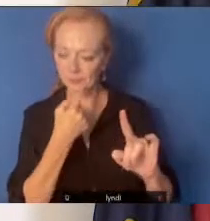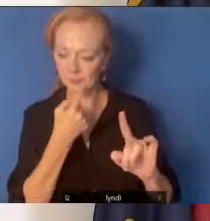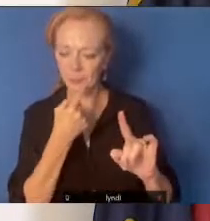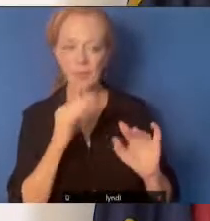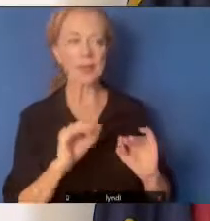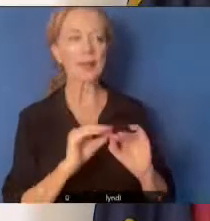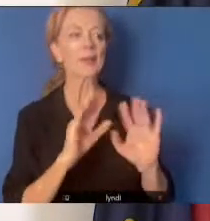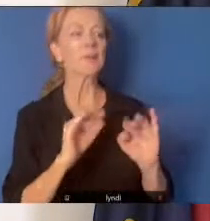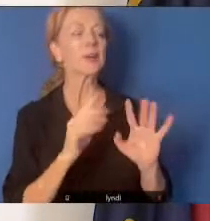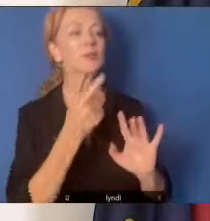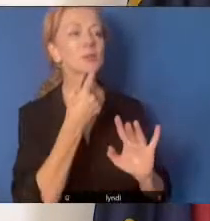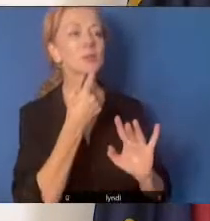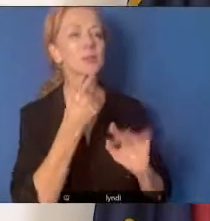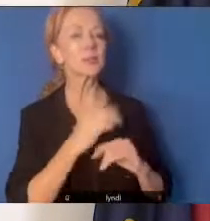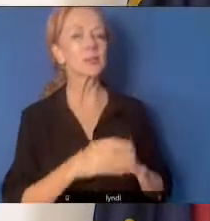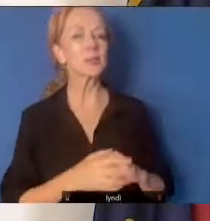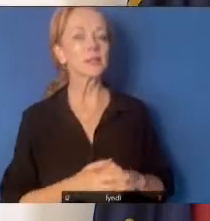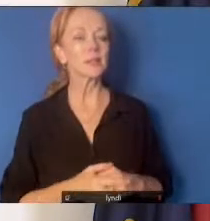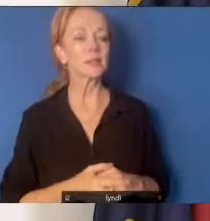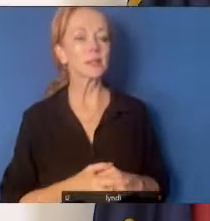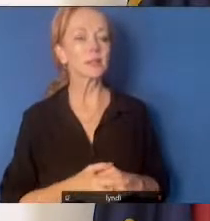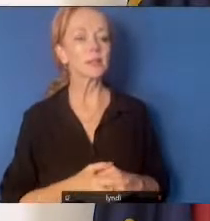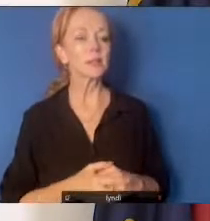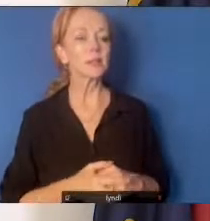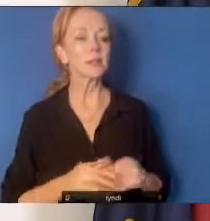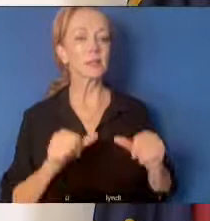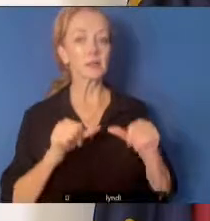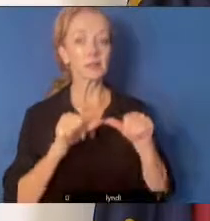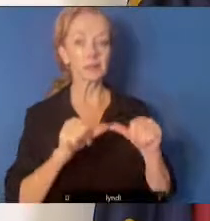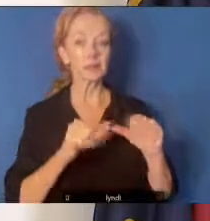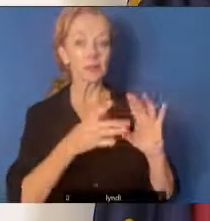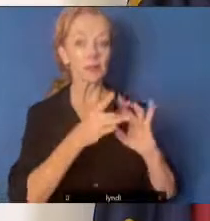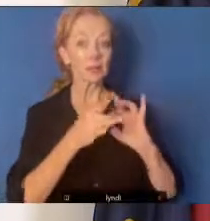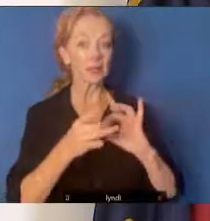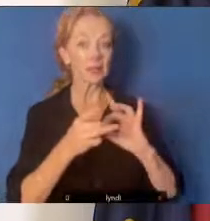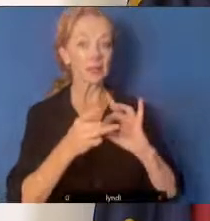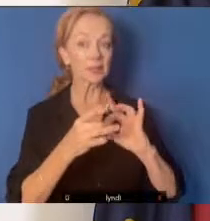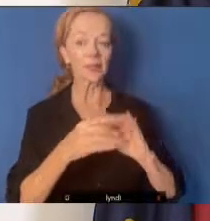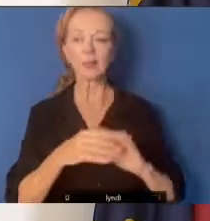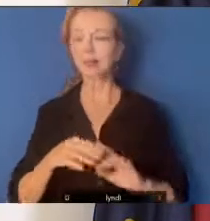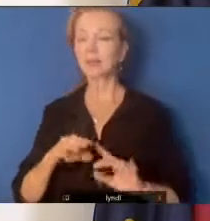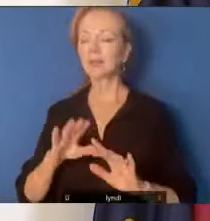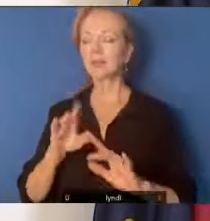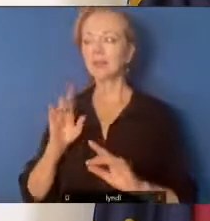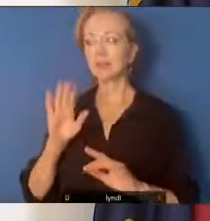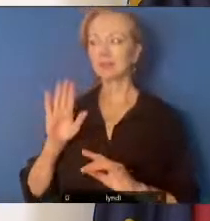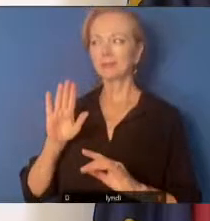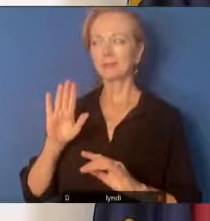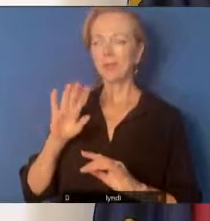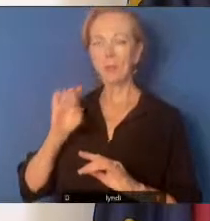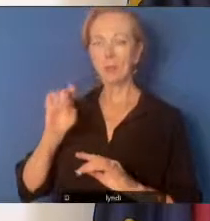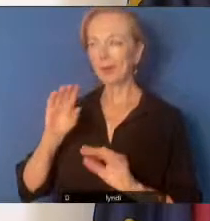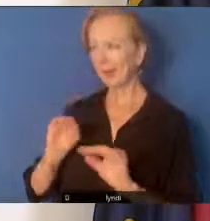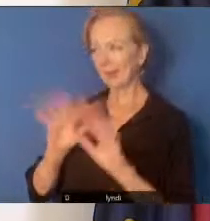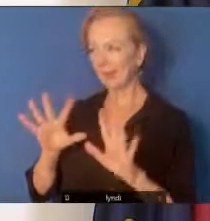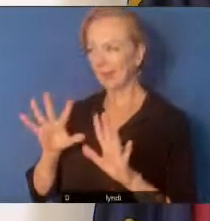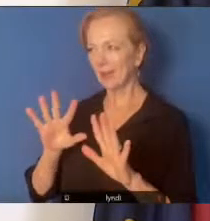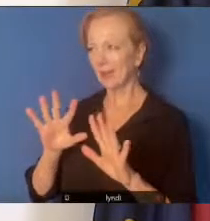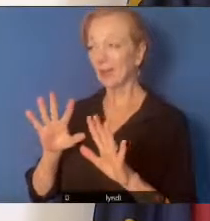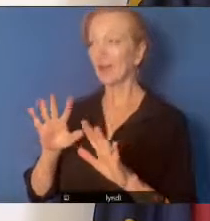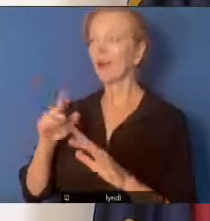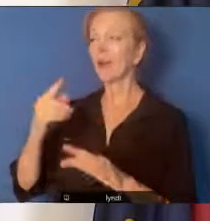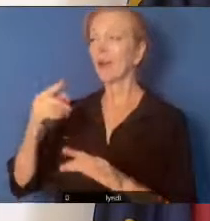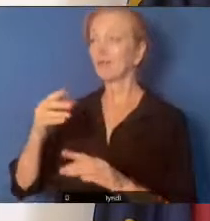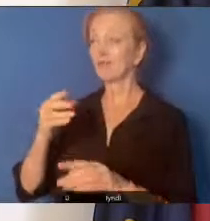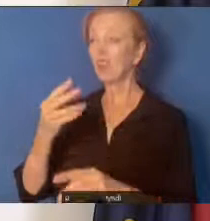you guys that it's still connected to the hospital. So the question is, again, clarifying that we've made 2 arrests